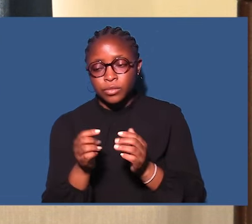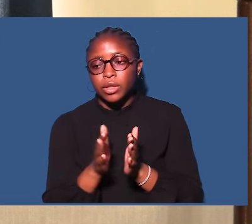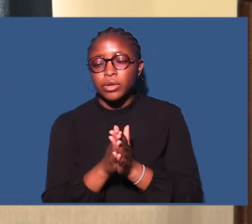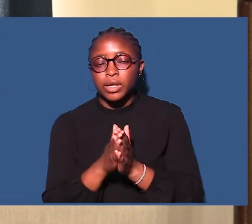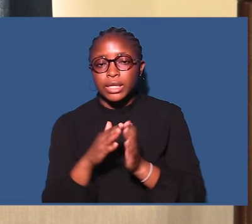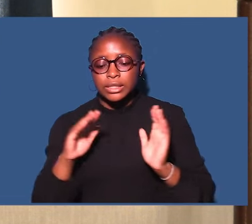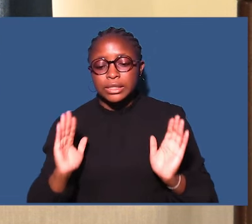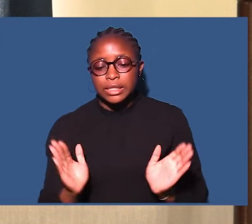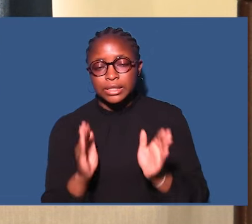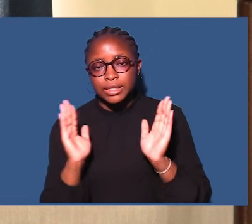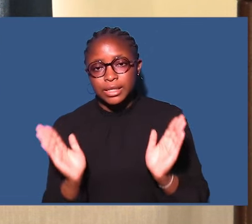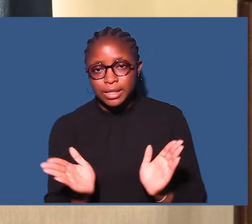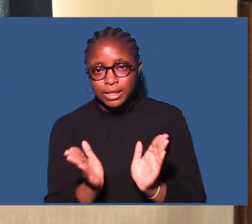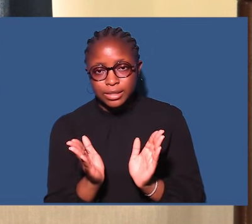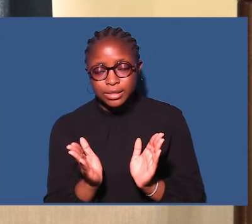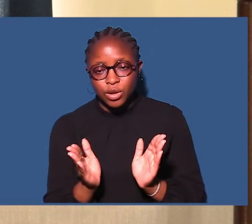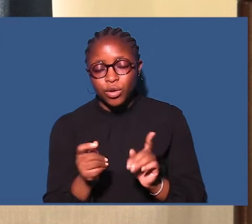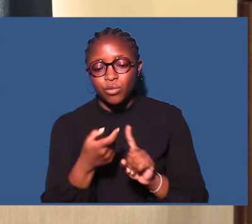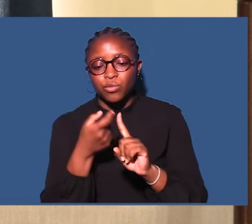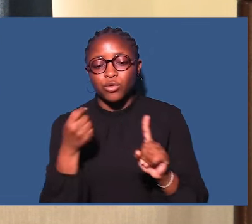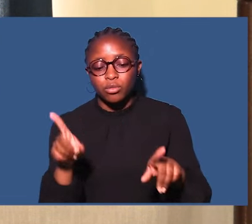same scripture.